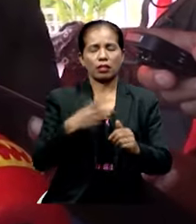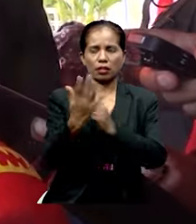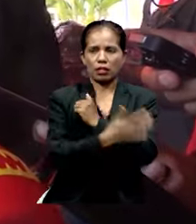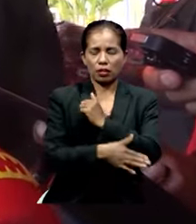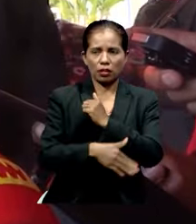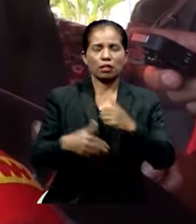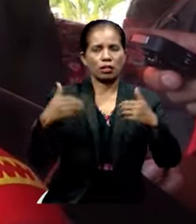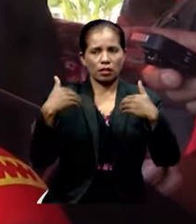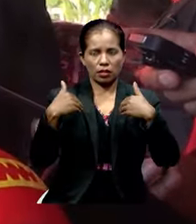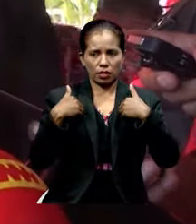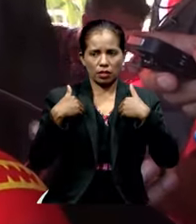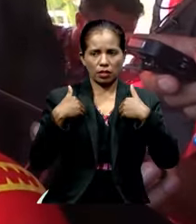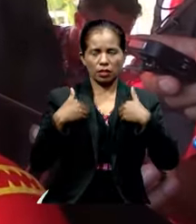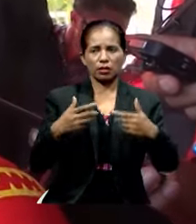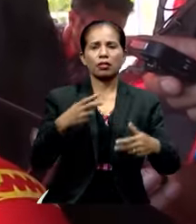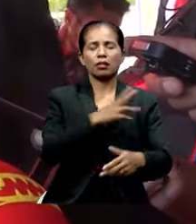has the right